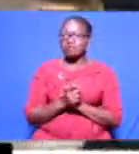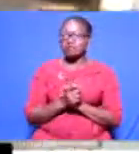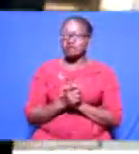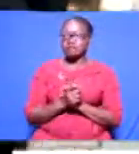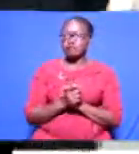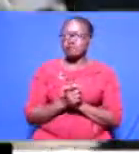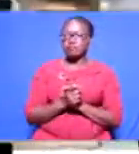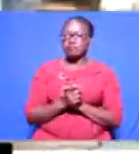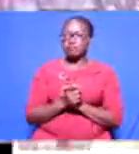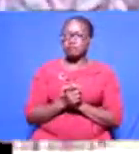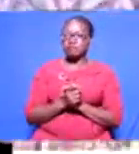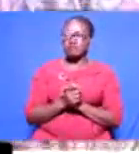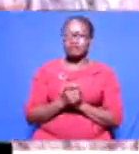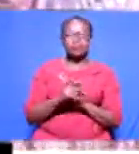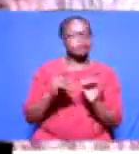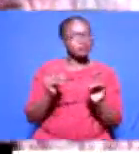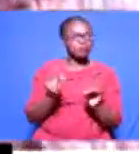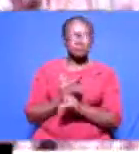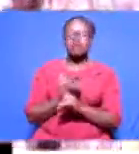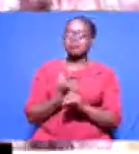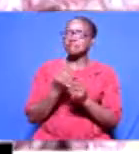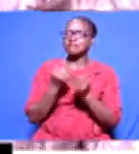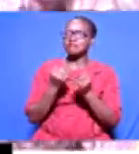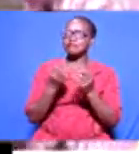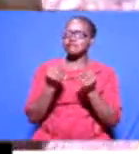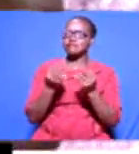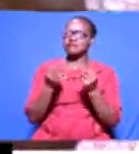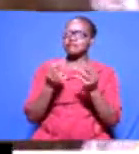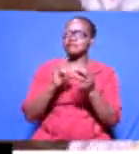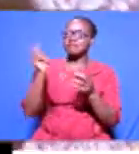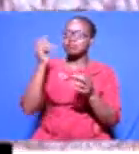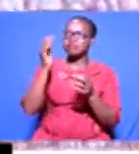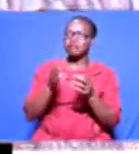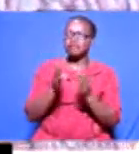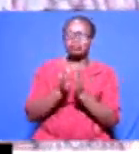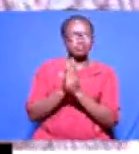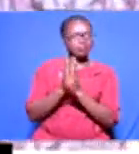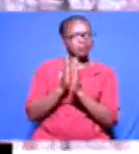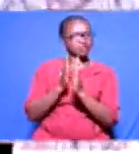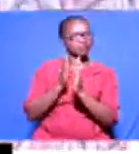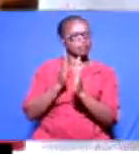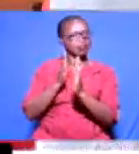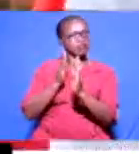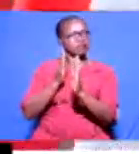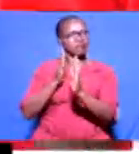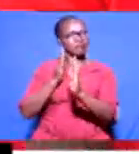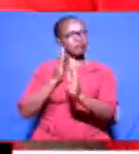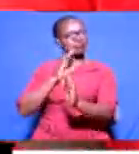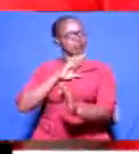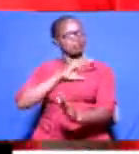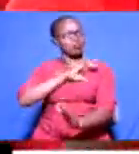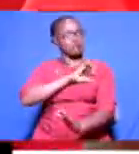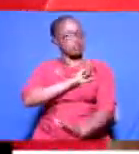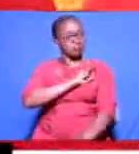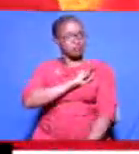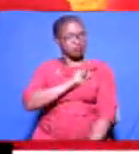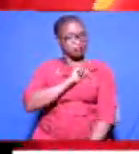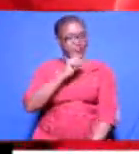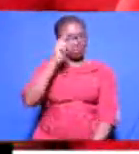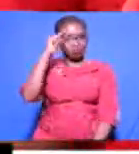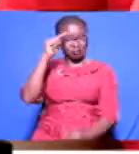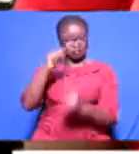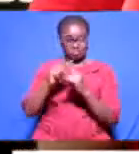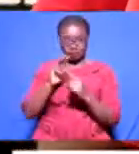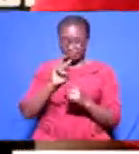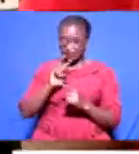Kenyans from all walks of life thronged to the Parliament precincts and queued patiently to view the body of the former head of state.